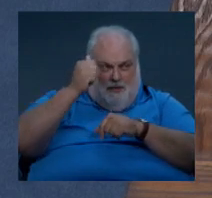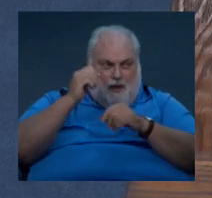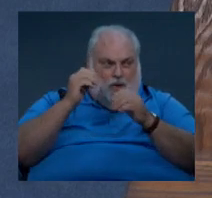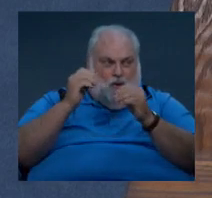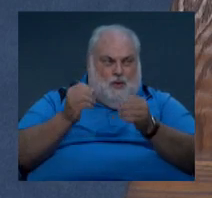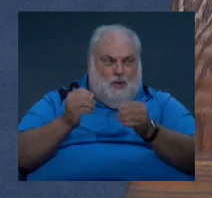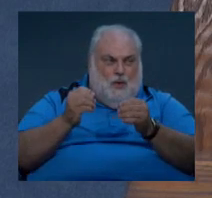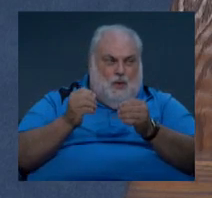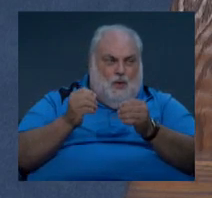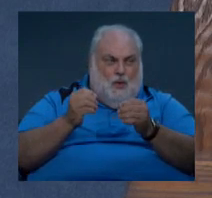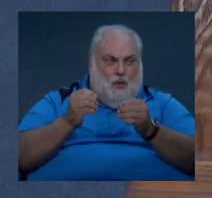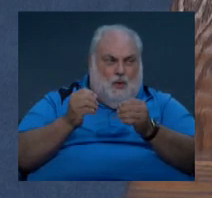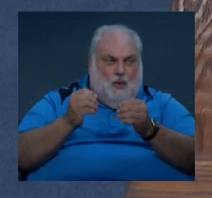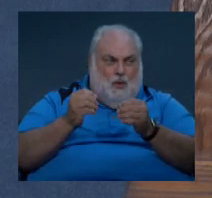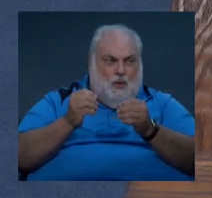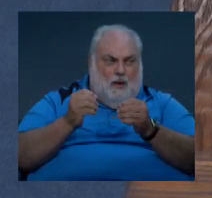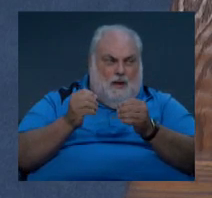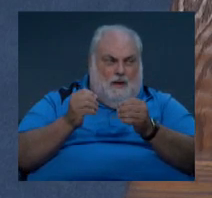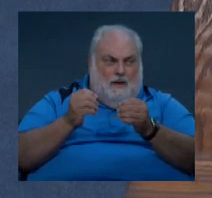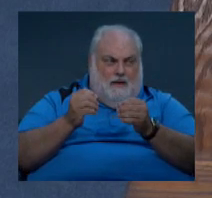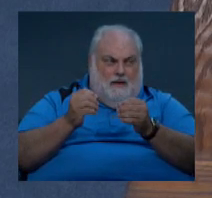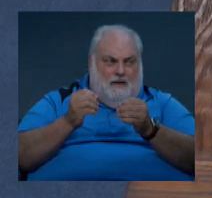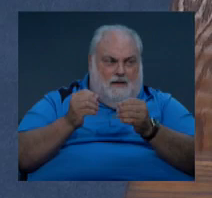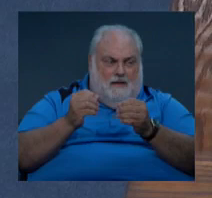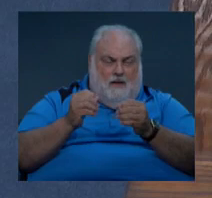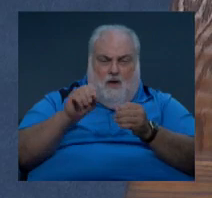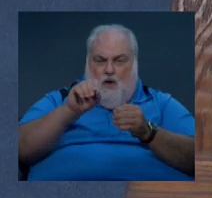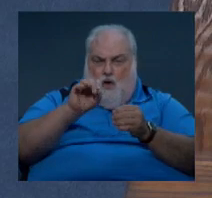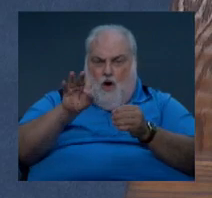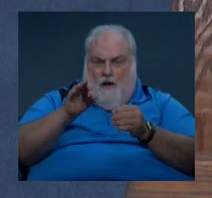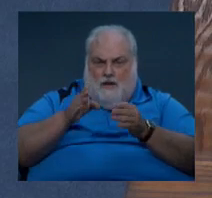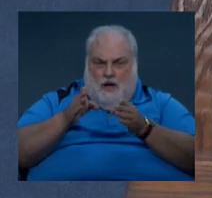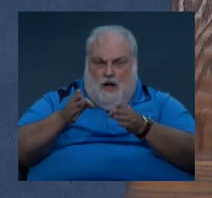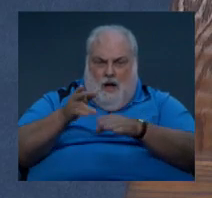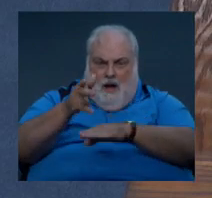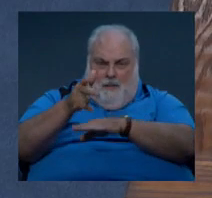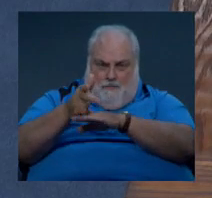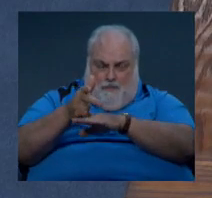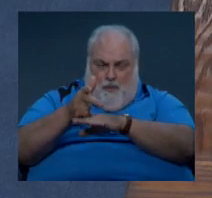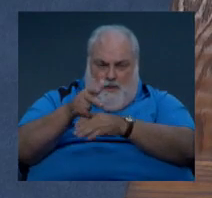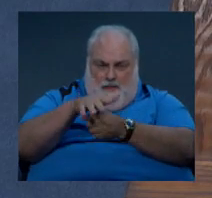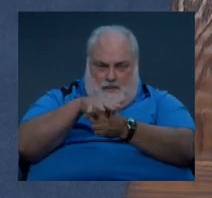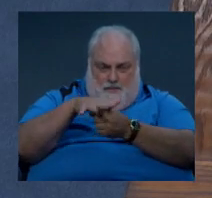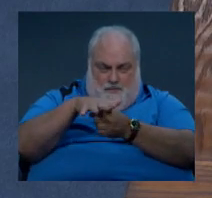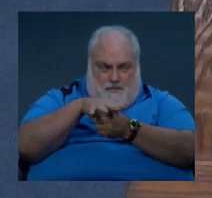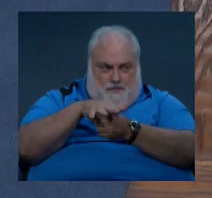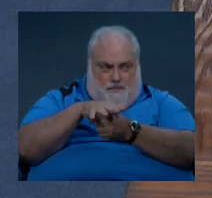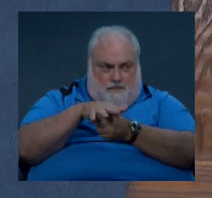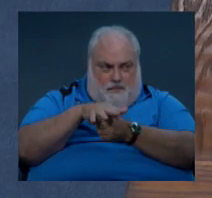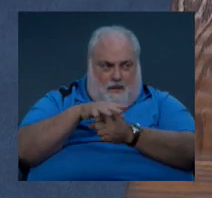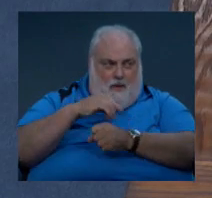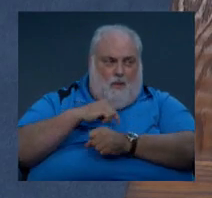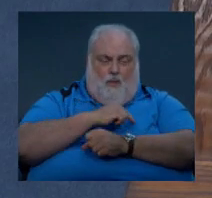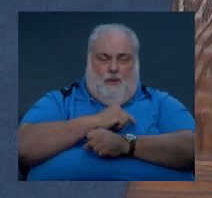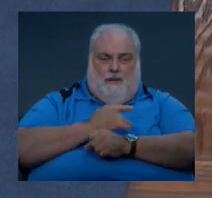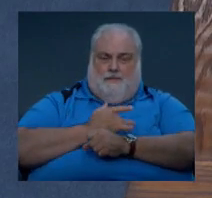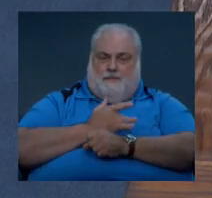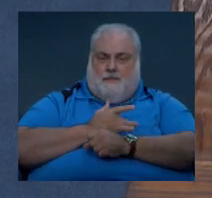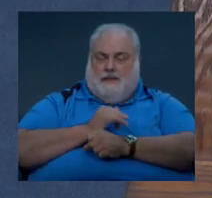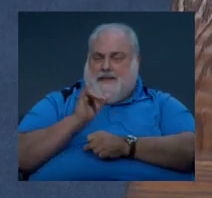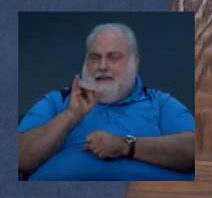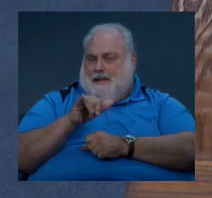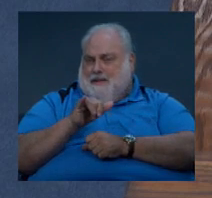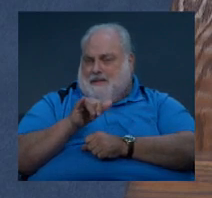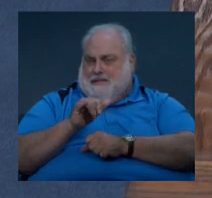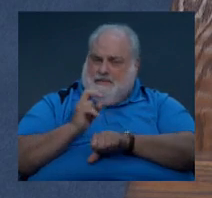was no off-street parking available at the site. And we felt that was